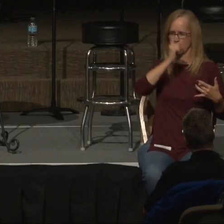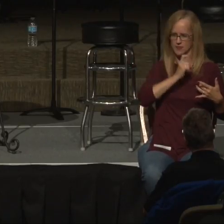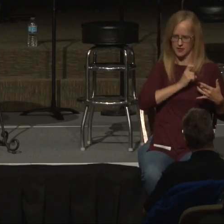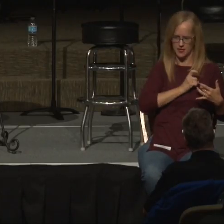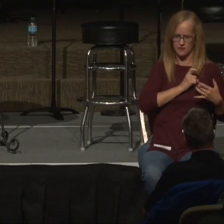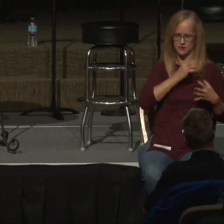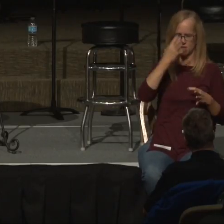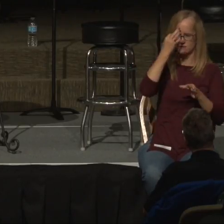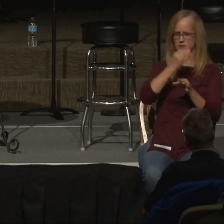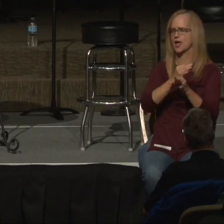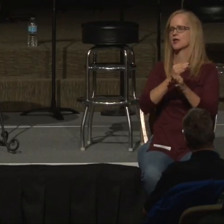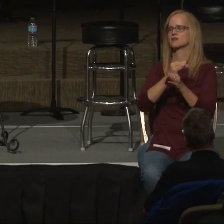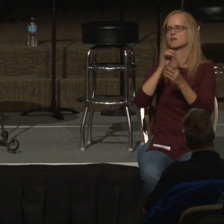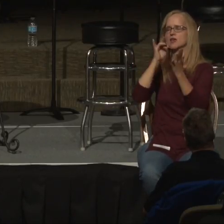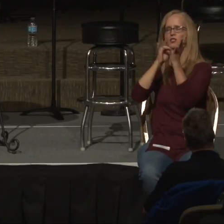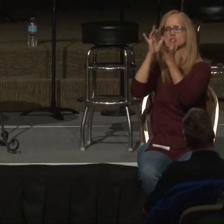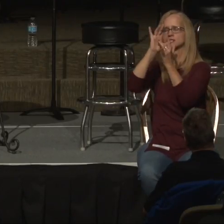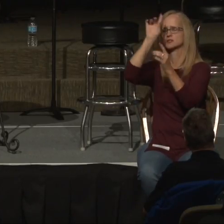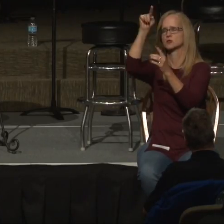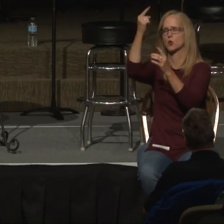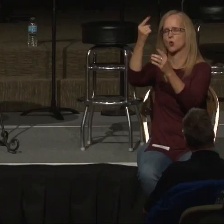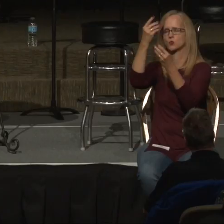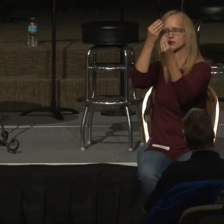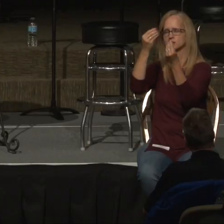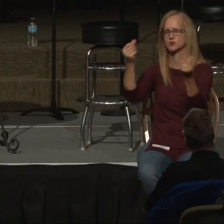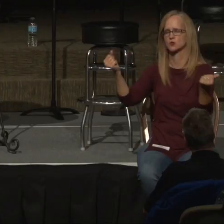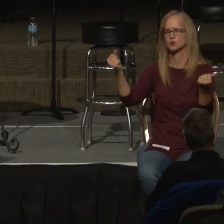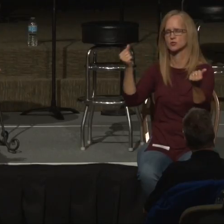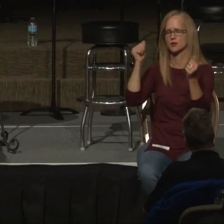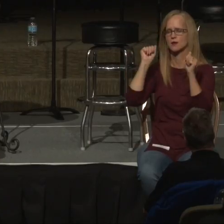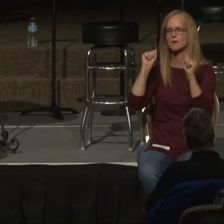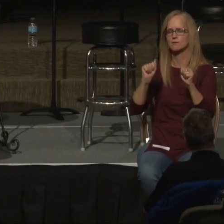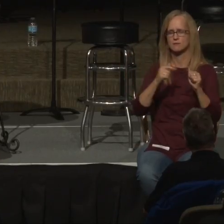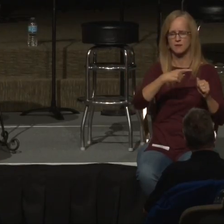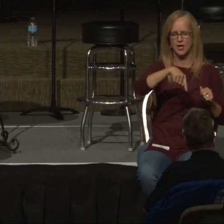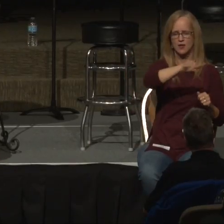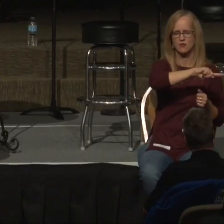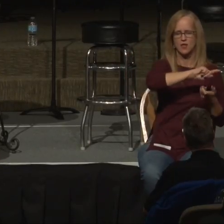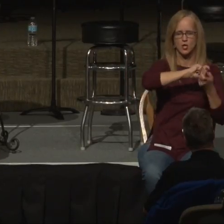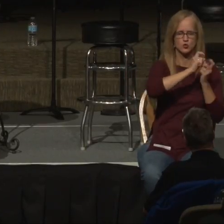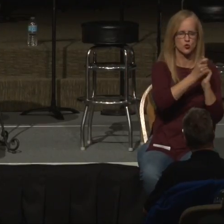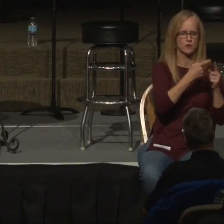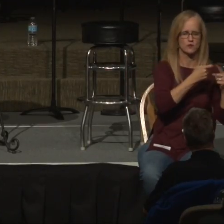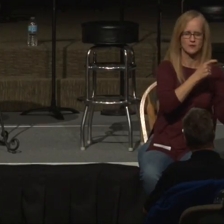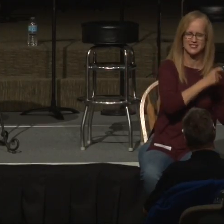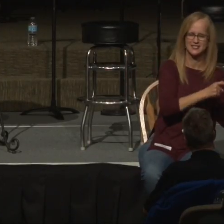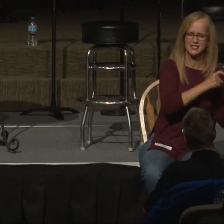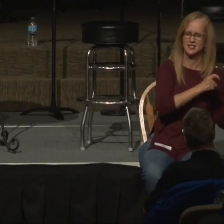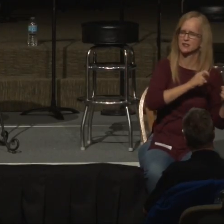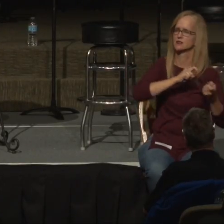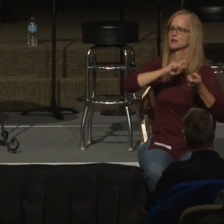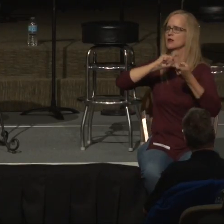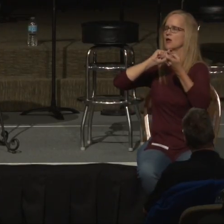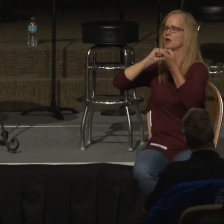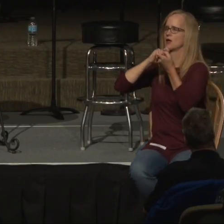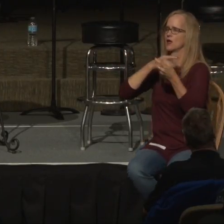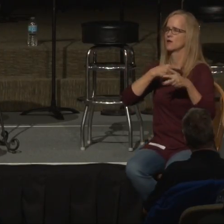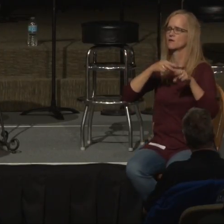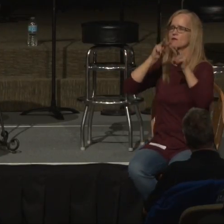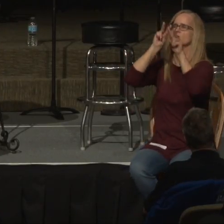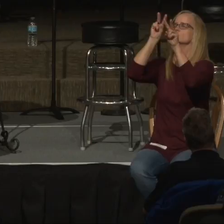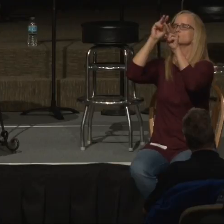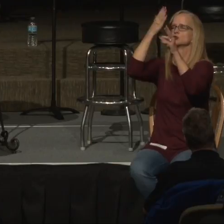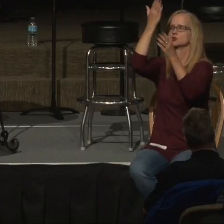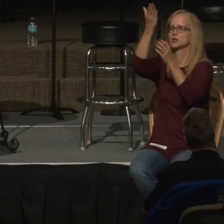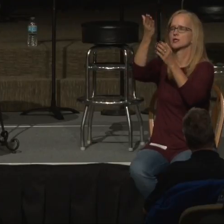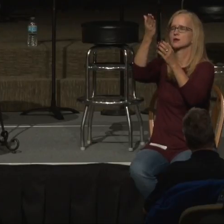that Jesus is the only solution. May today be the day they turn from sin and turn to him and put the full weight